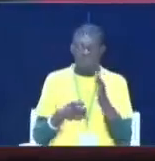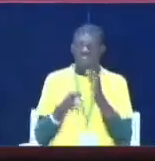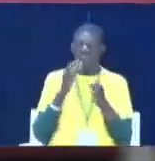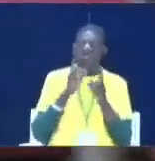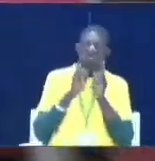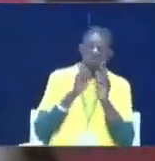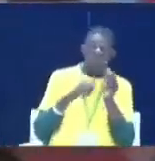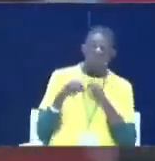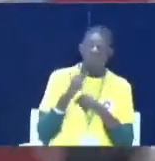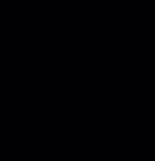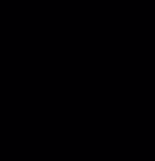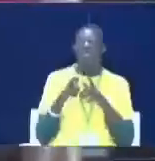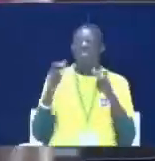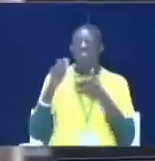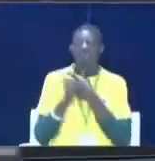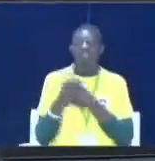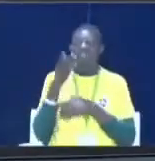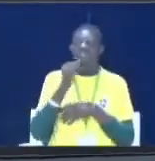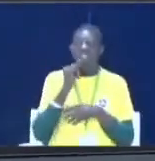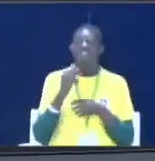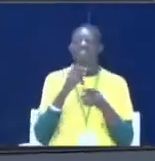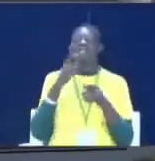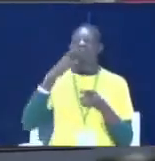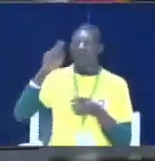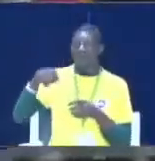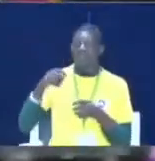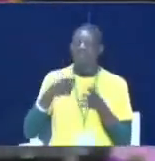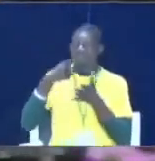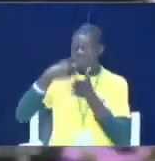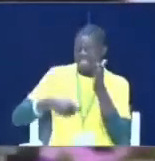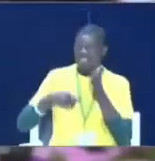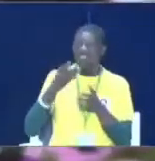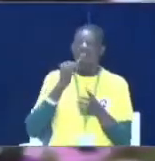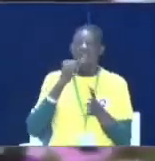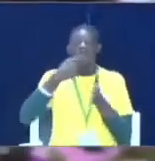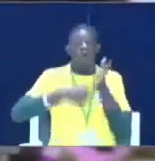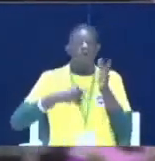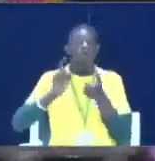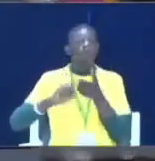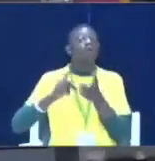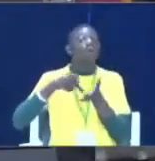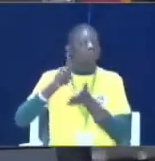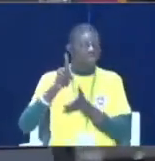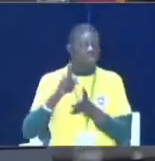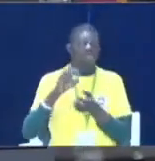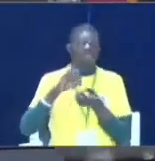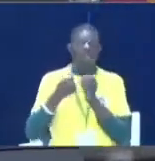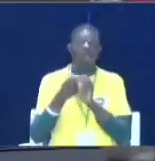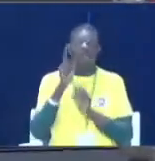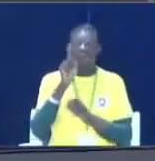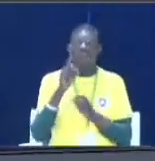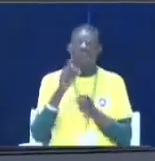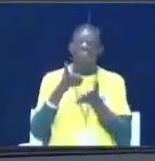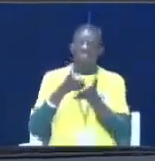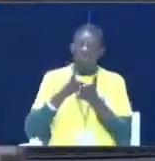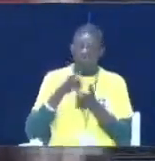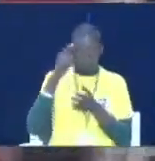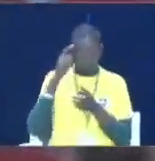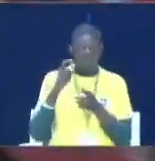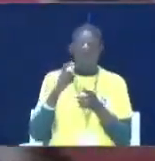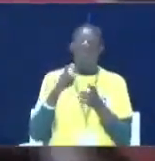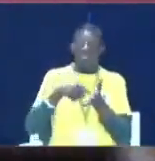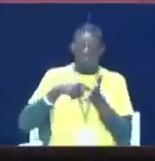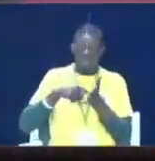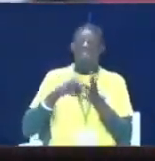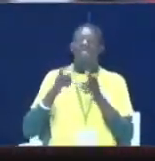talking about enlargement tonight, there is a demand, there is a price, there is a cost to be paid. And the number one demand for enlargement is